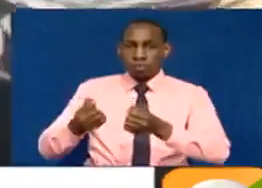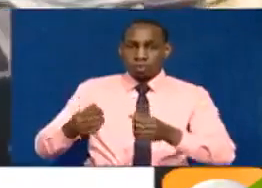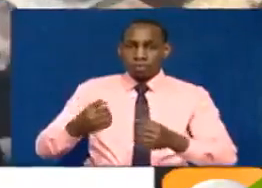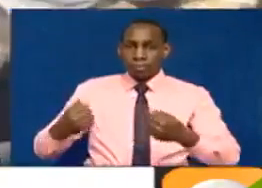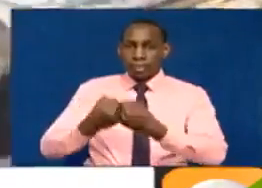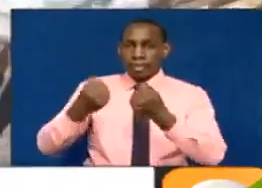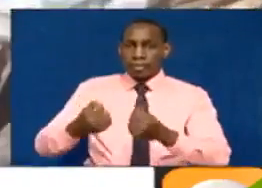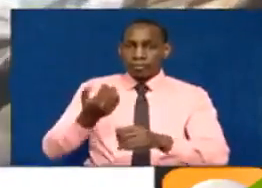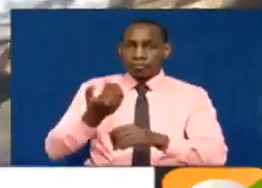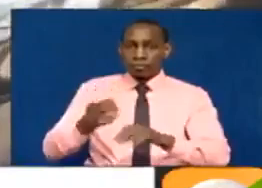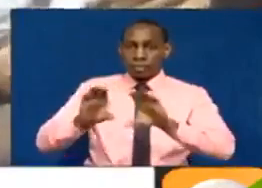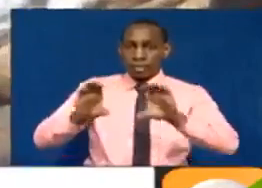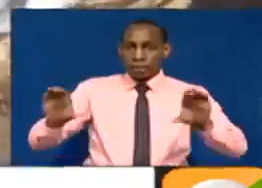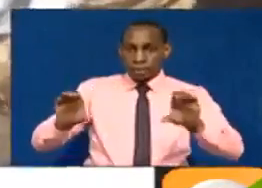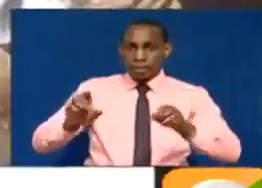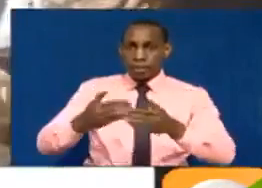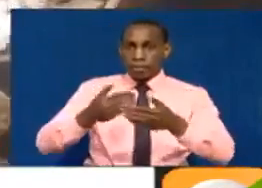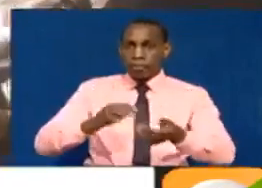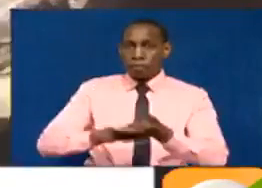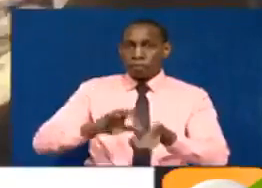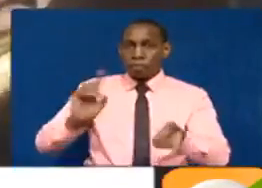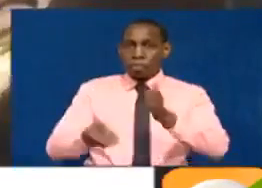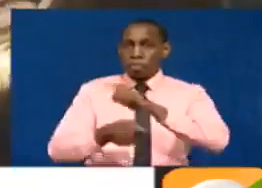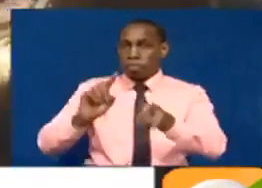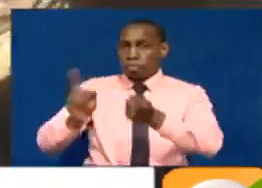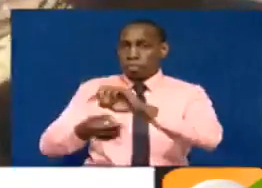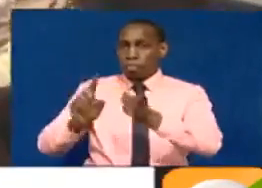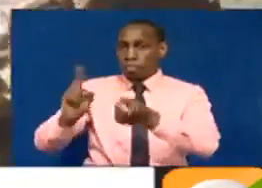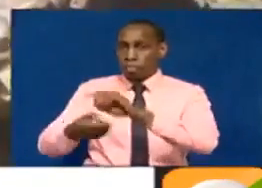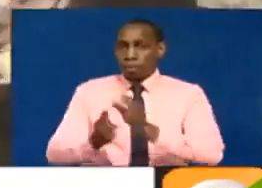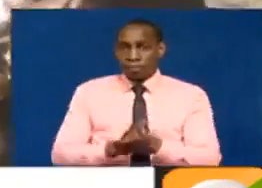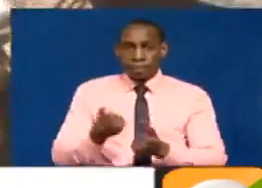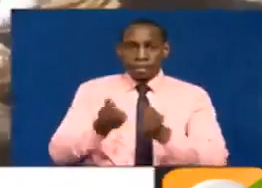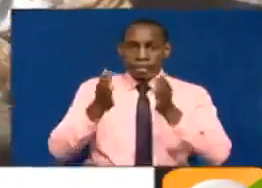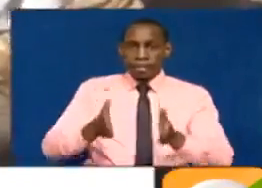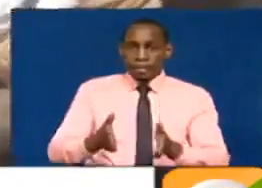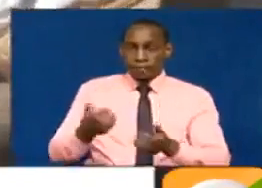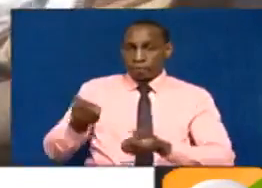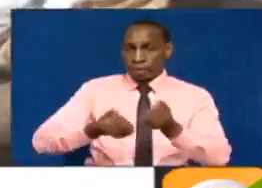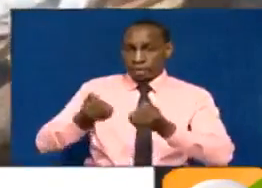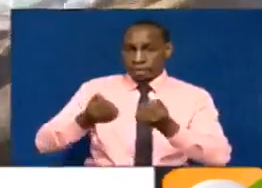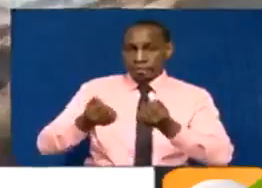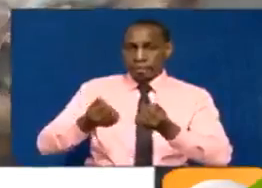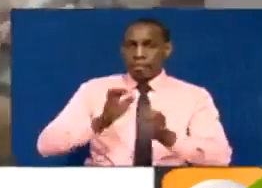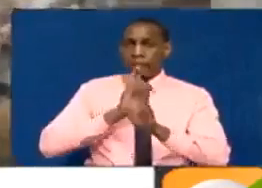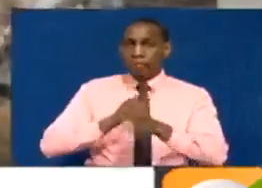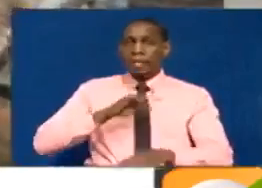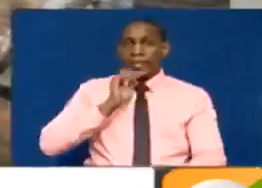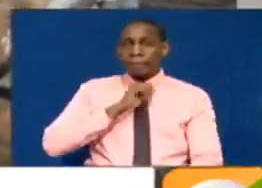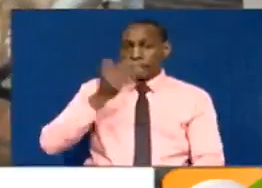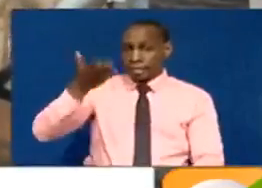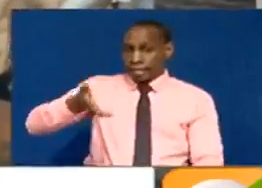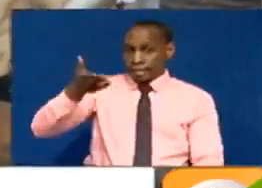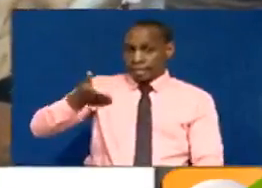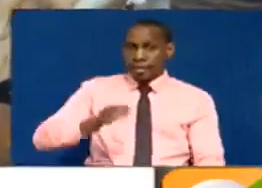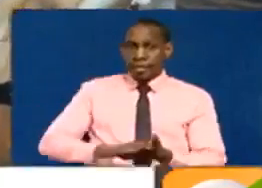sewage concrete manhole before overturning and rolling several times. The driver of the Mitsubishi Lancer was reported dead on the